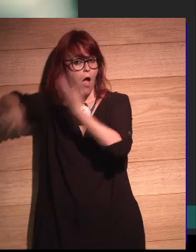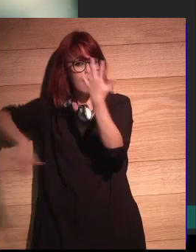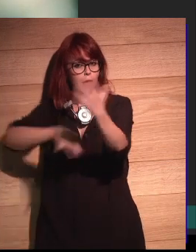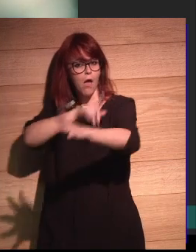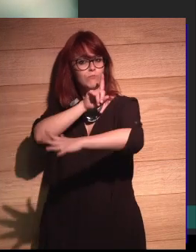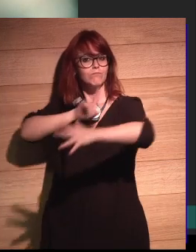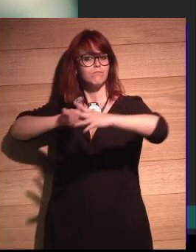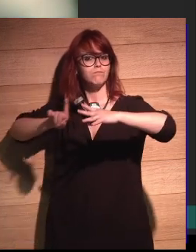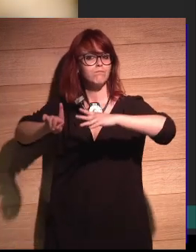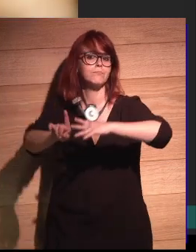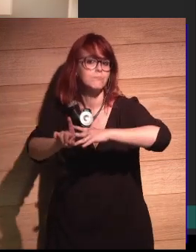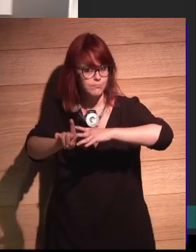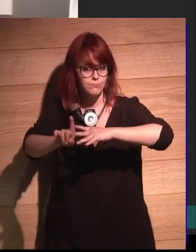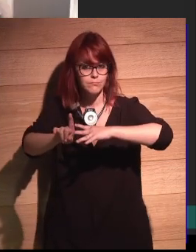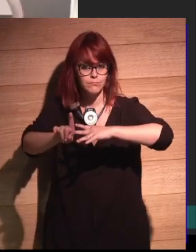Constructed out of chaos.